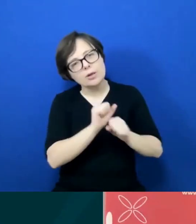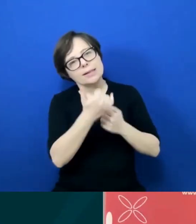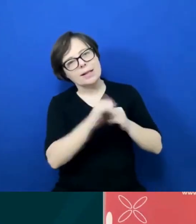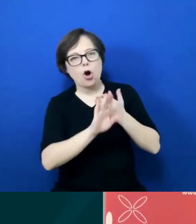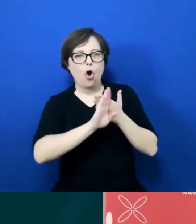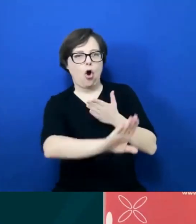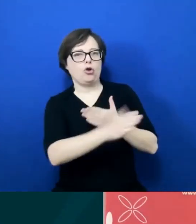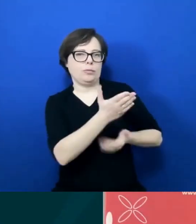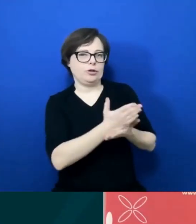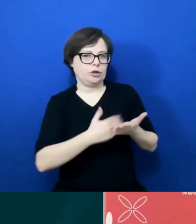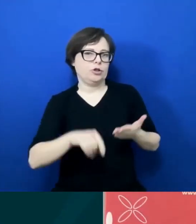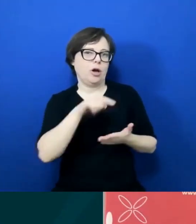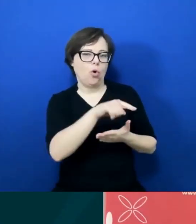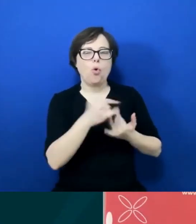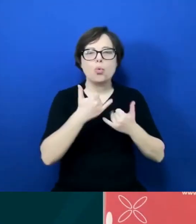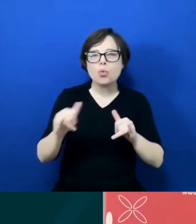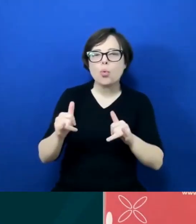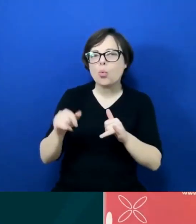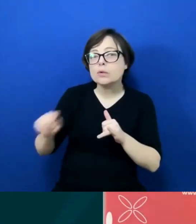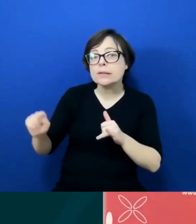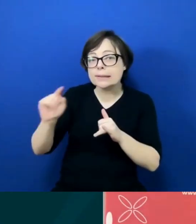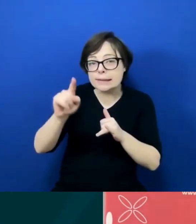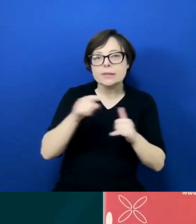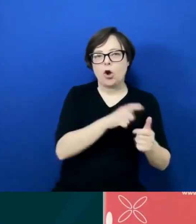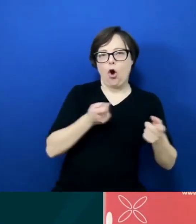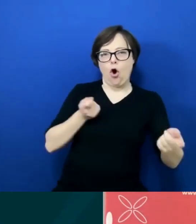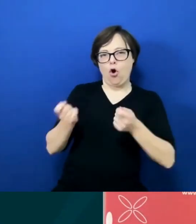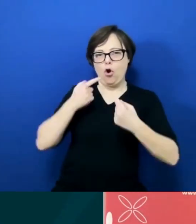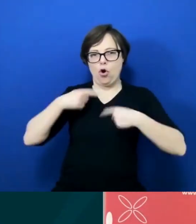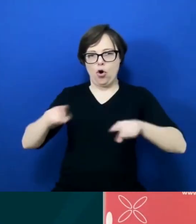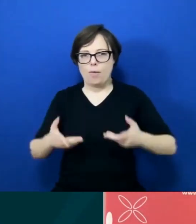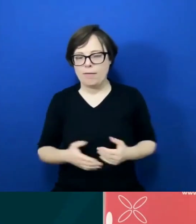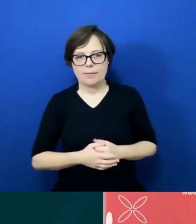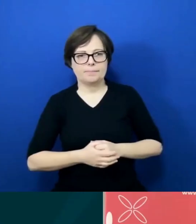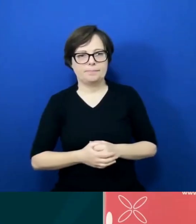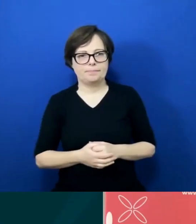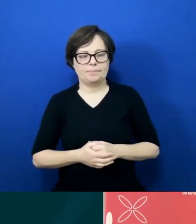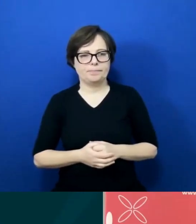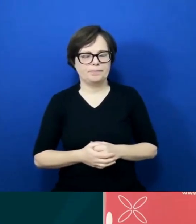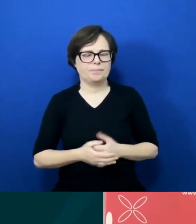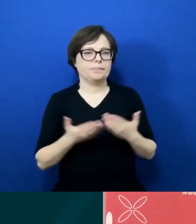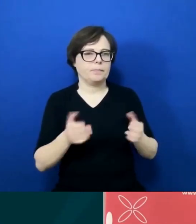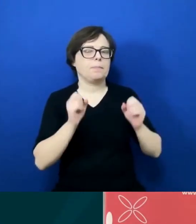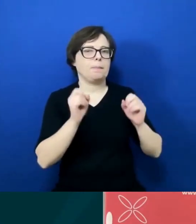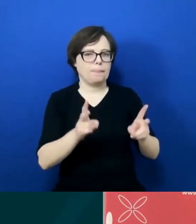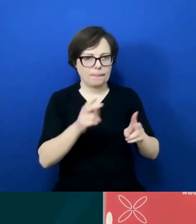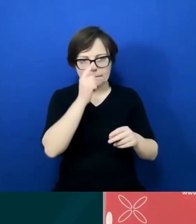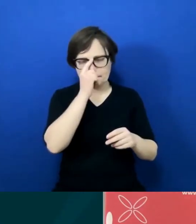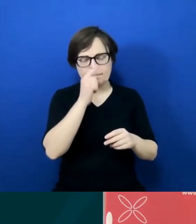activities that we have to implement? Is there any unit that combines, enables the